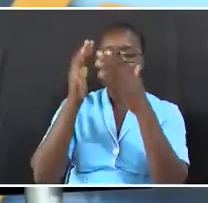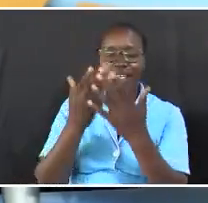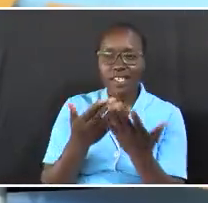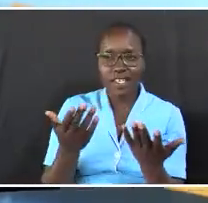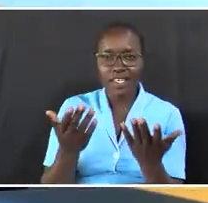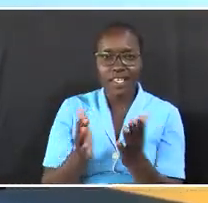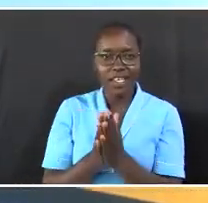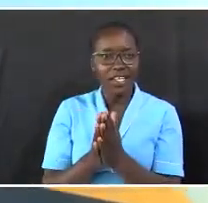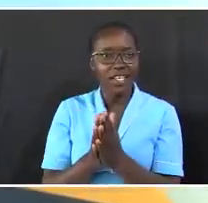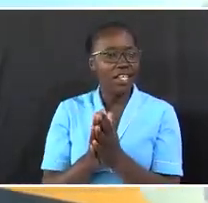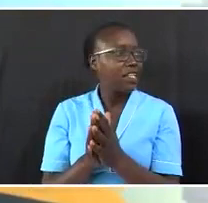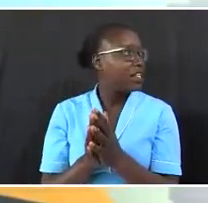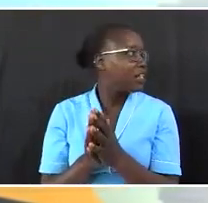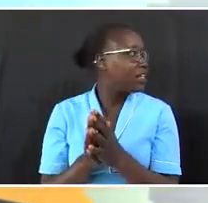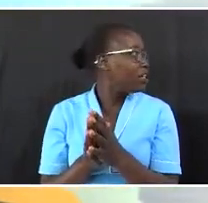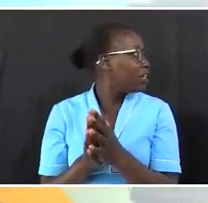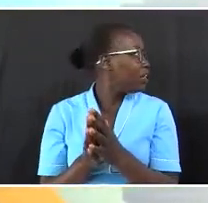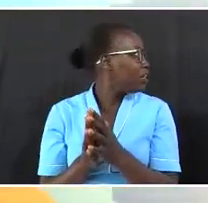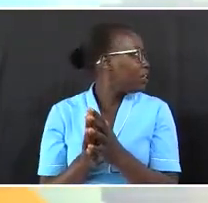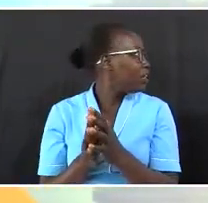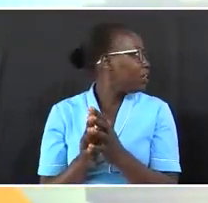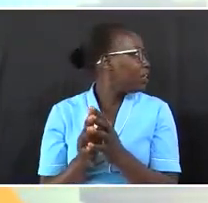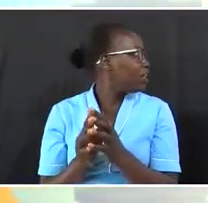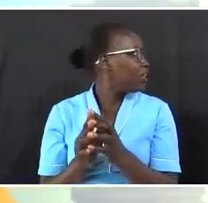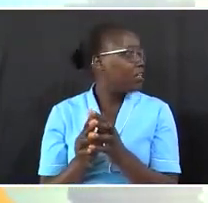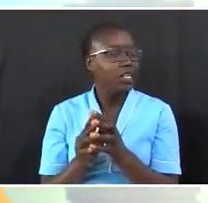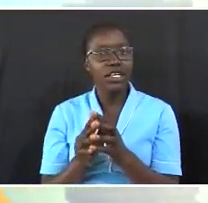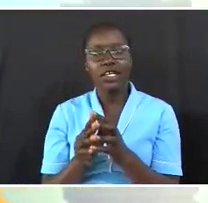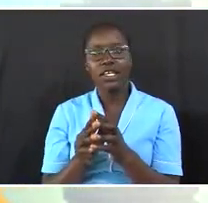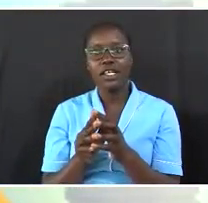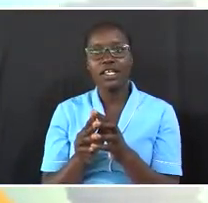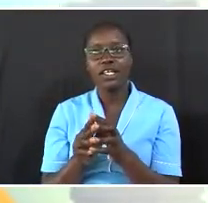I think I need to look for that lawyer to give me the words.